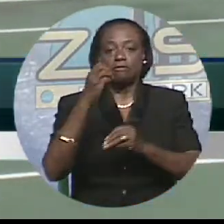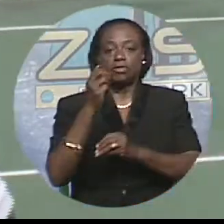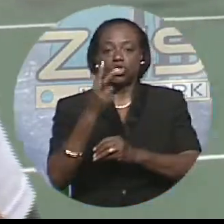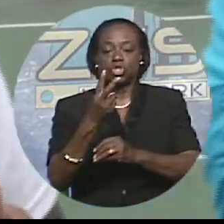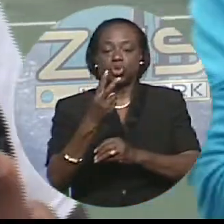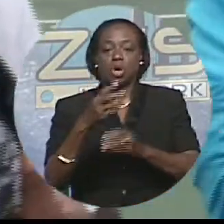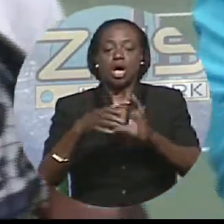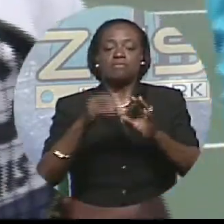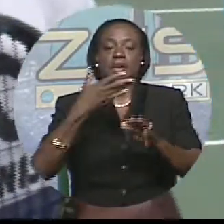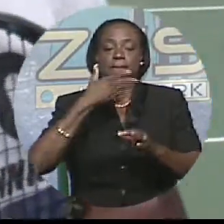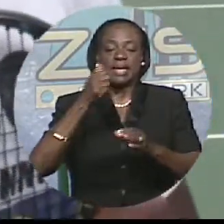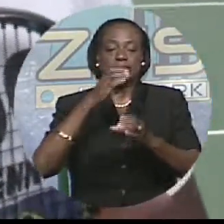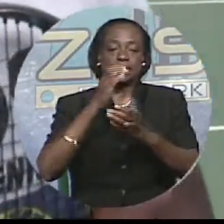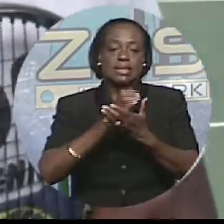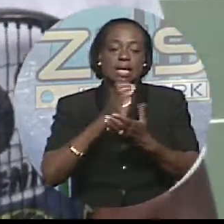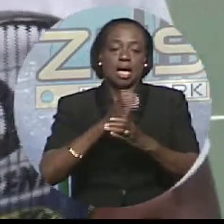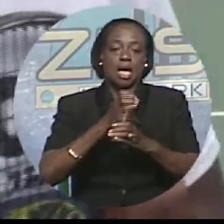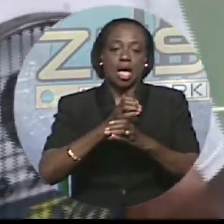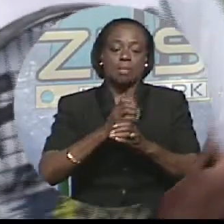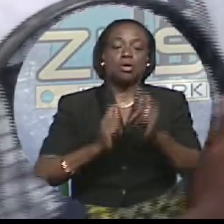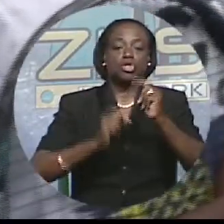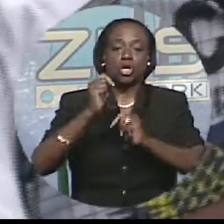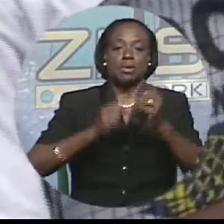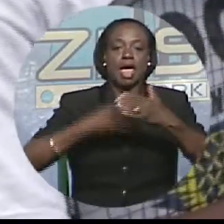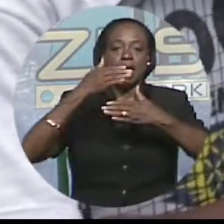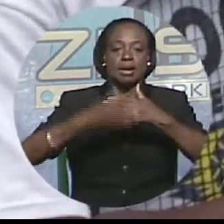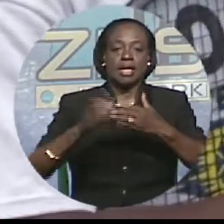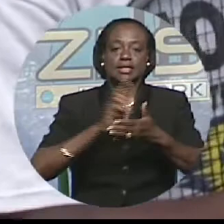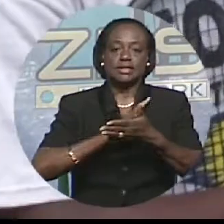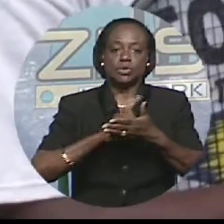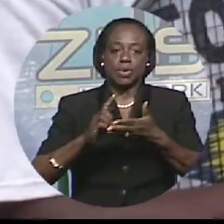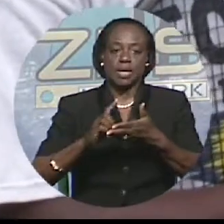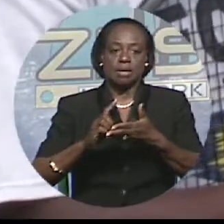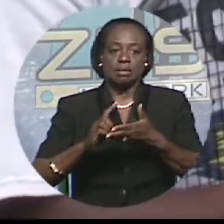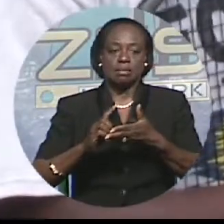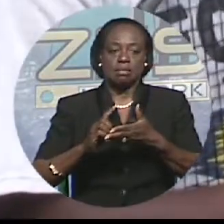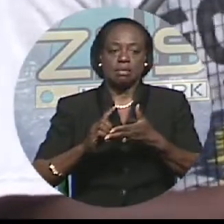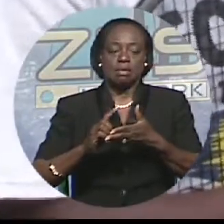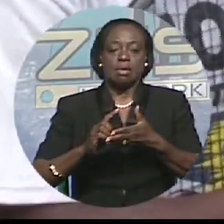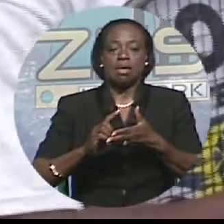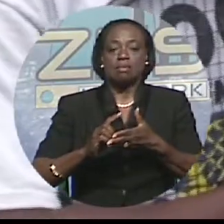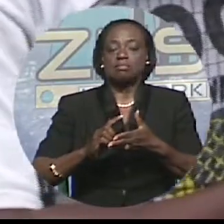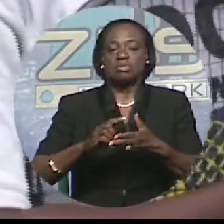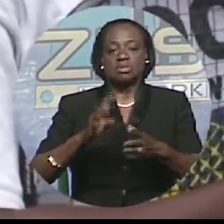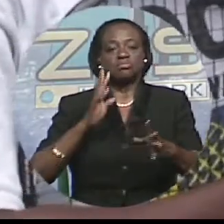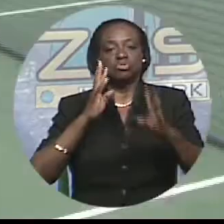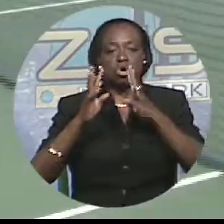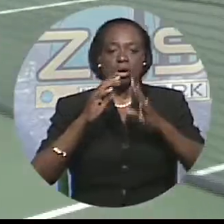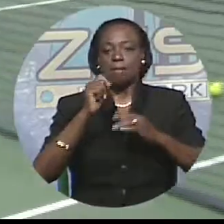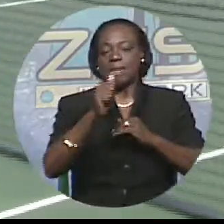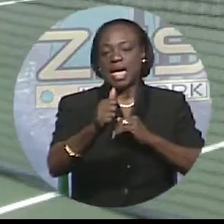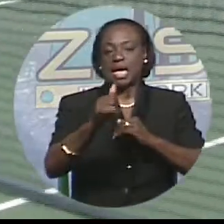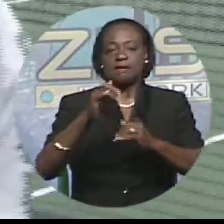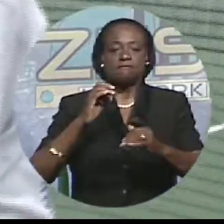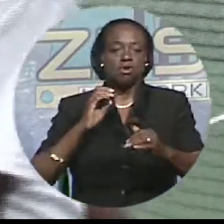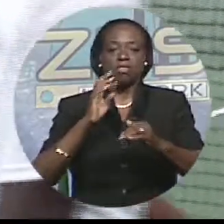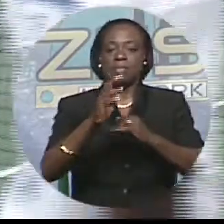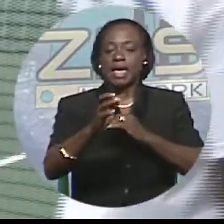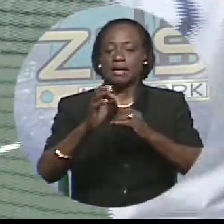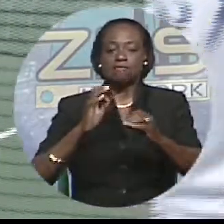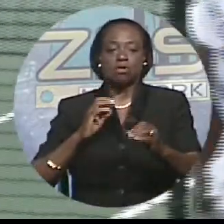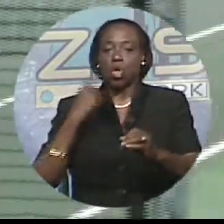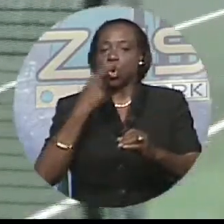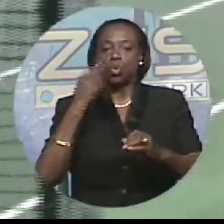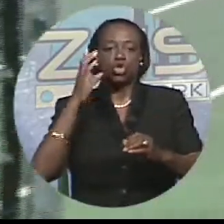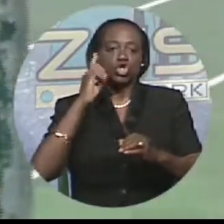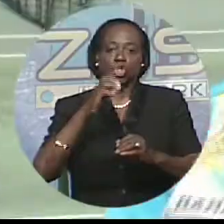Fed Cup tournament next week. Despite the back and forth about the juniors who should and should not be named to the team, the quartet are confident